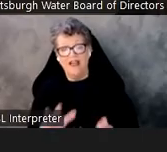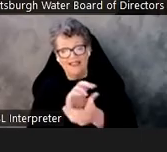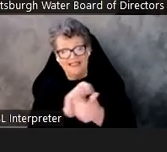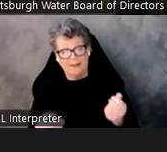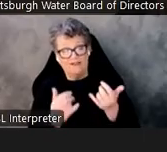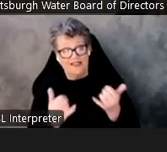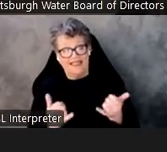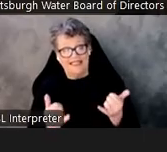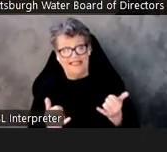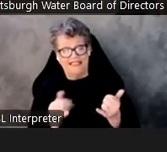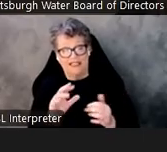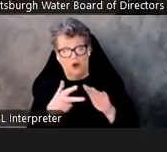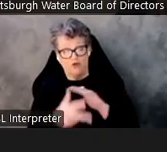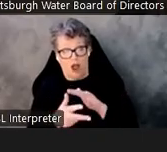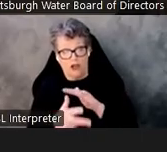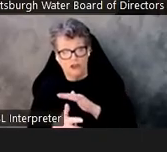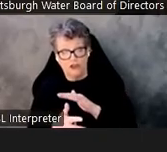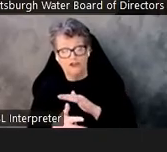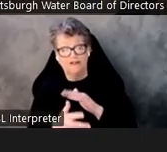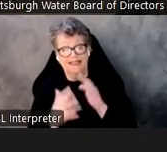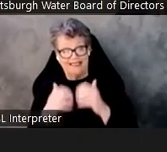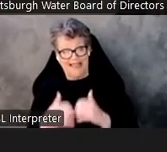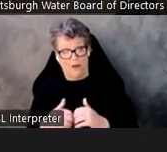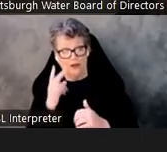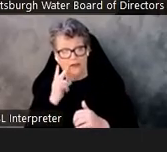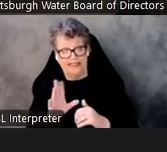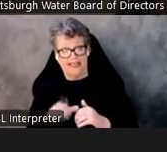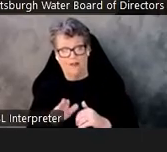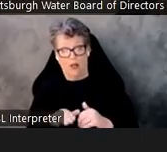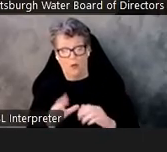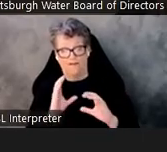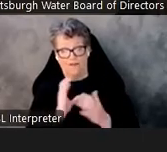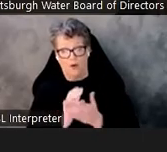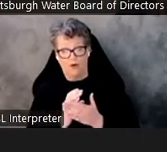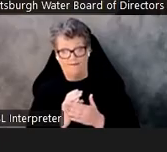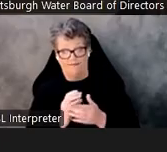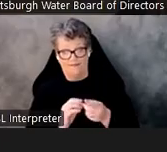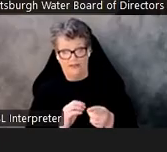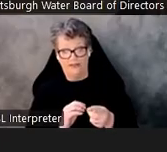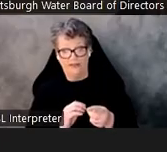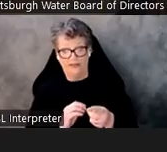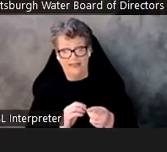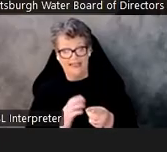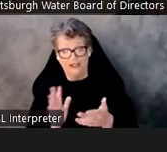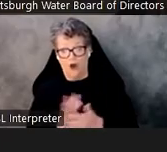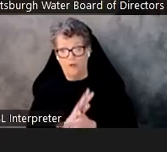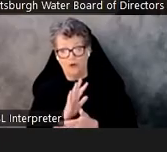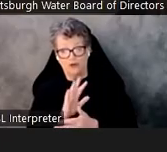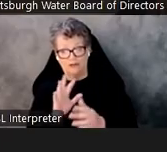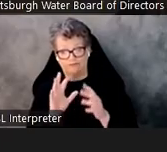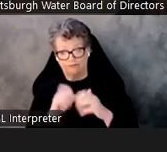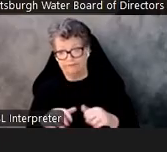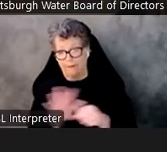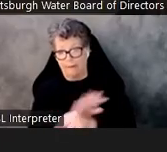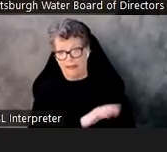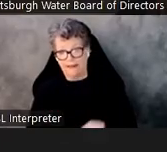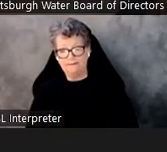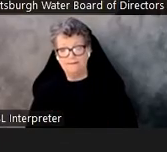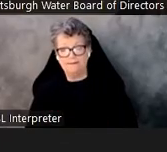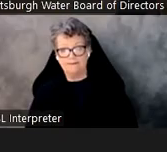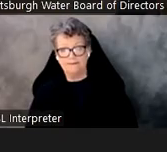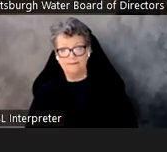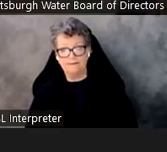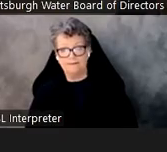existing Brecken garage is down. You can see in the lower photograph, it's nearly complete in that picture,